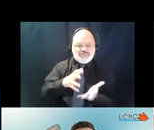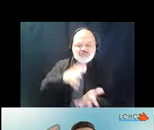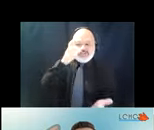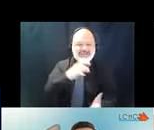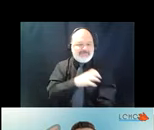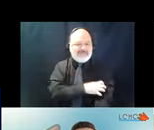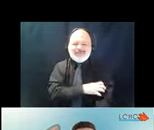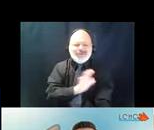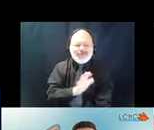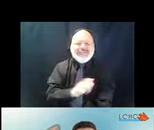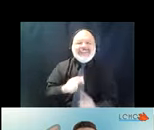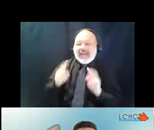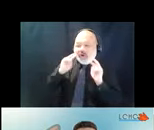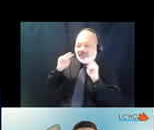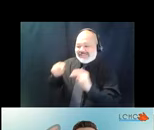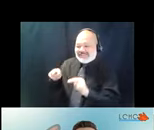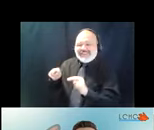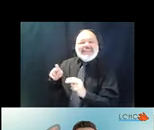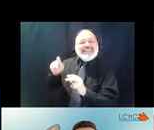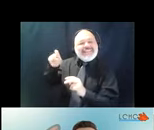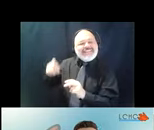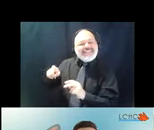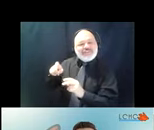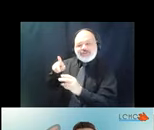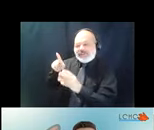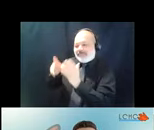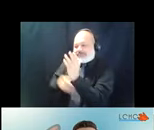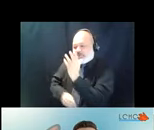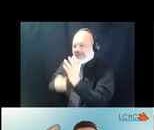but by how effectively they respond to the needs of the poor and the helpless.